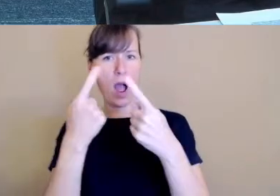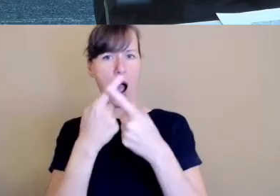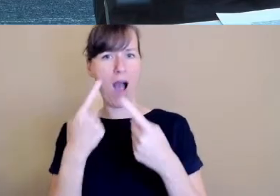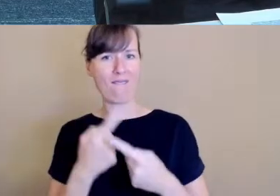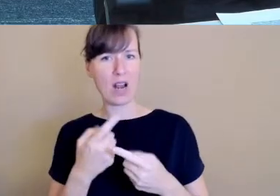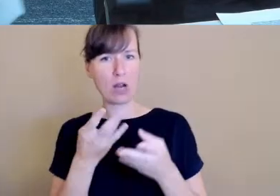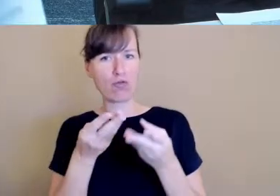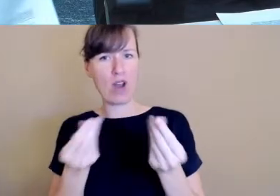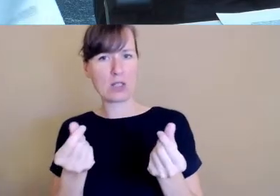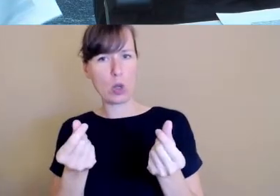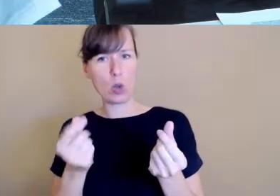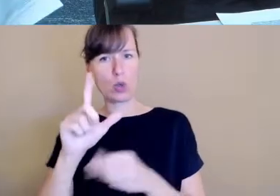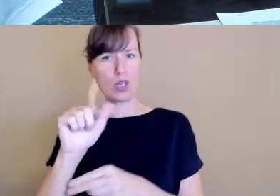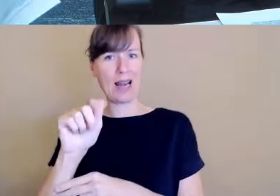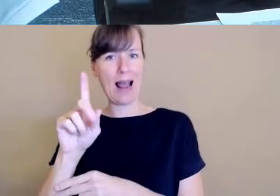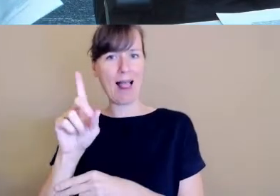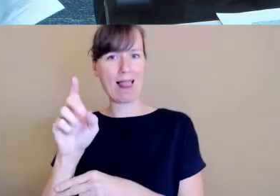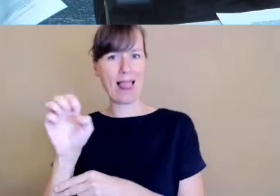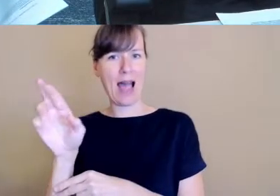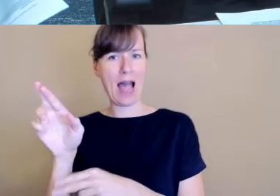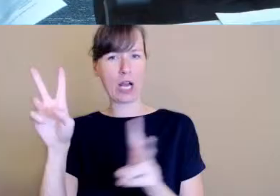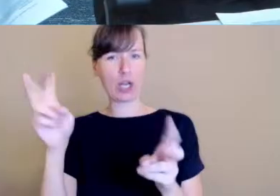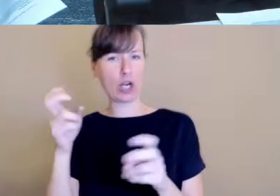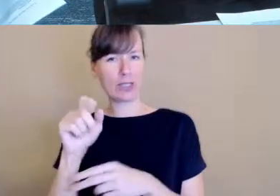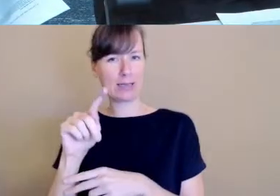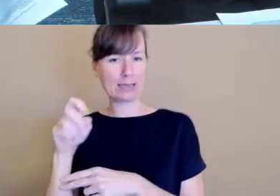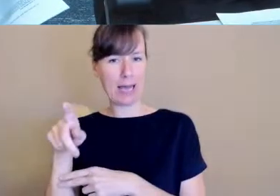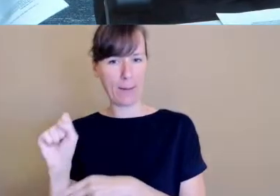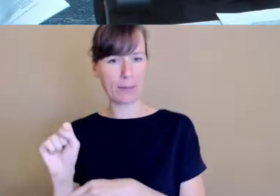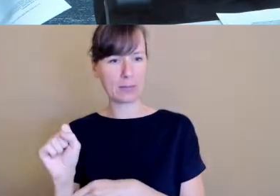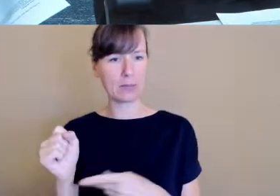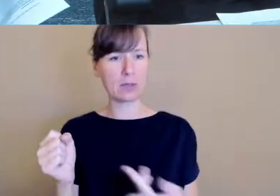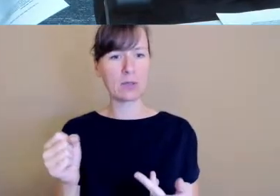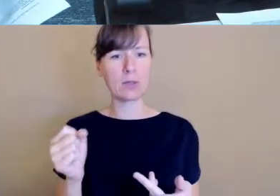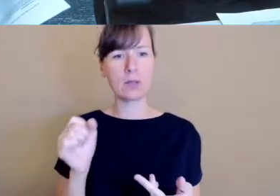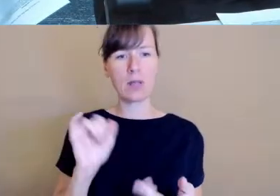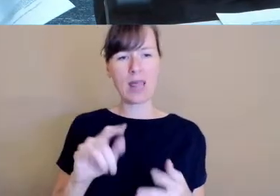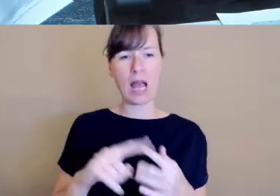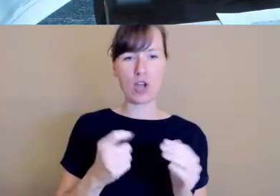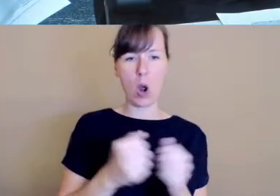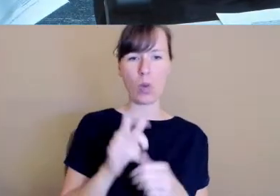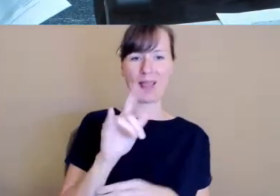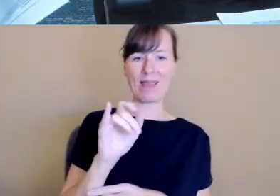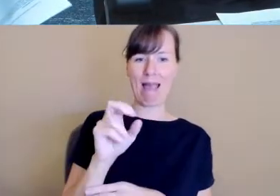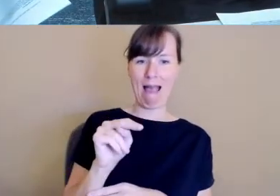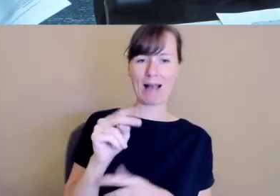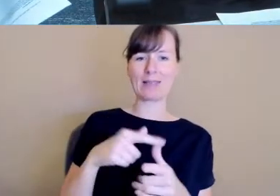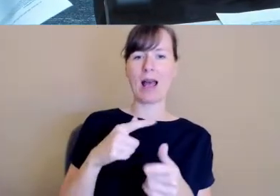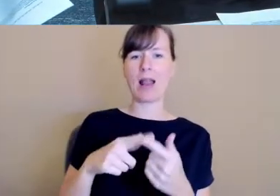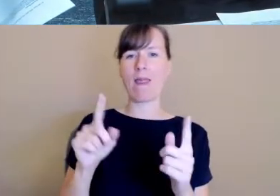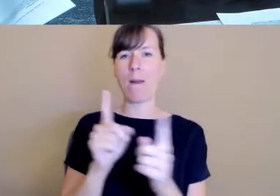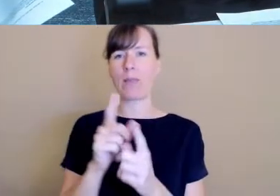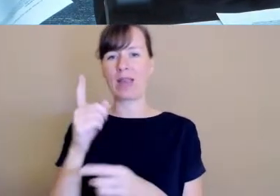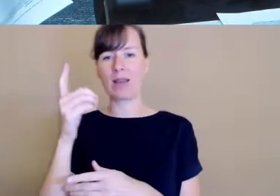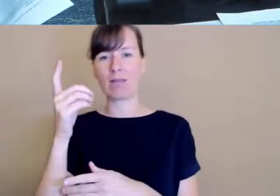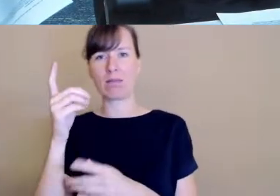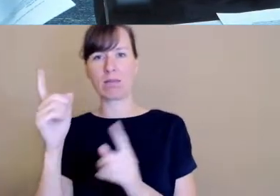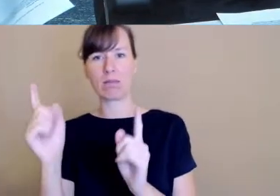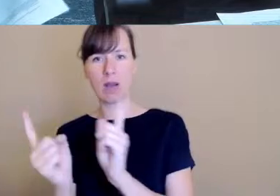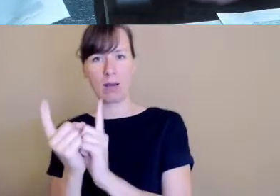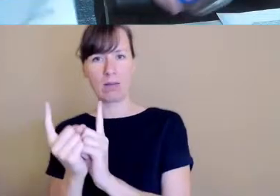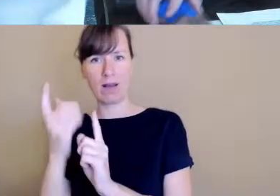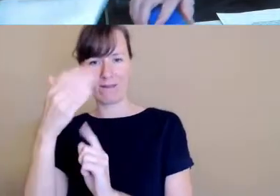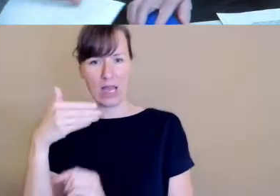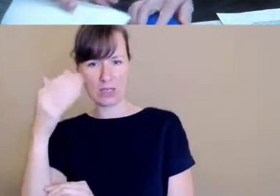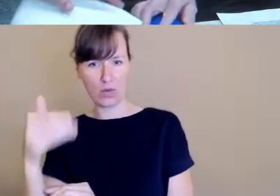it maintains the option as a last resort that either party may terminate this MOU. And then we added a term